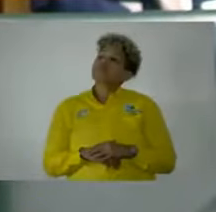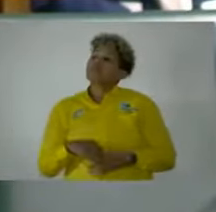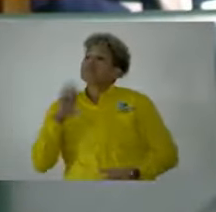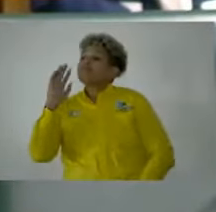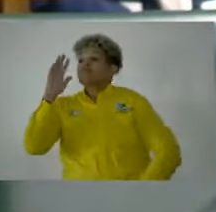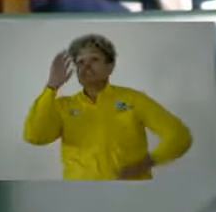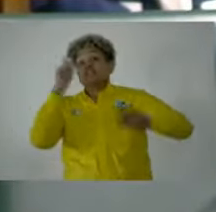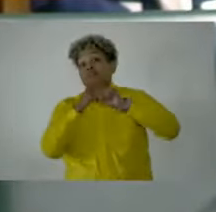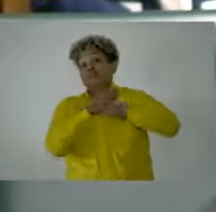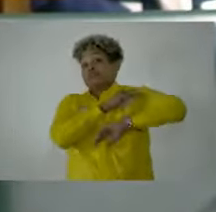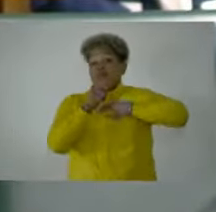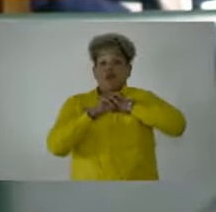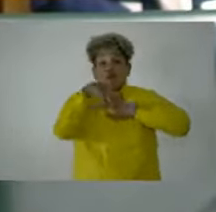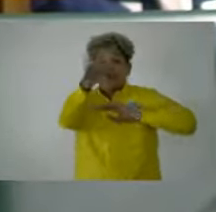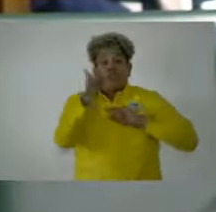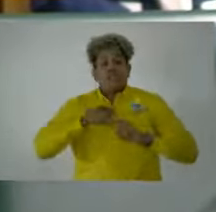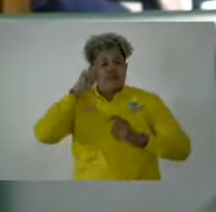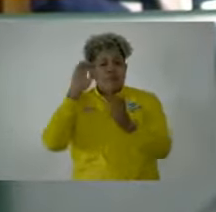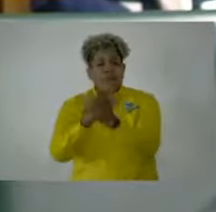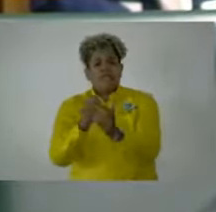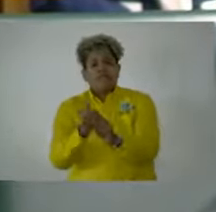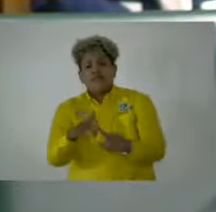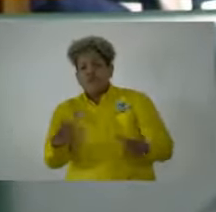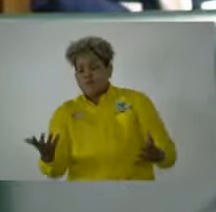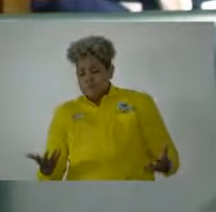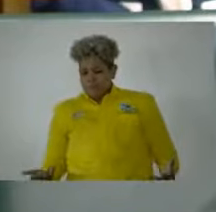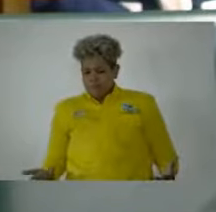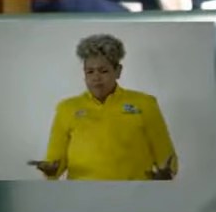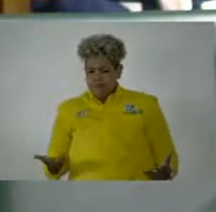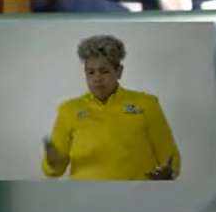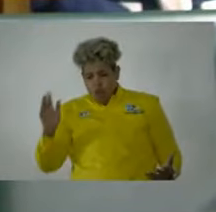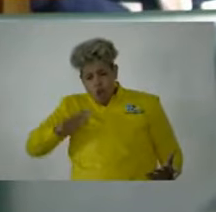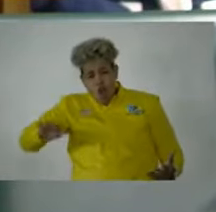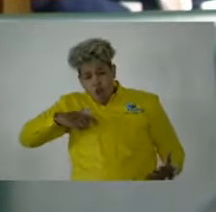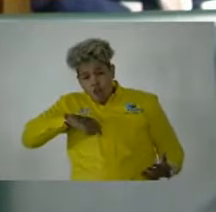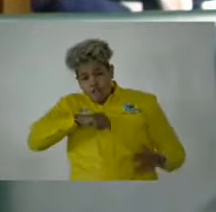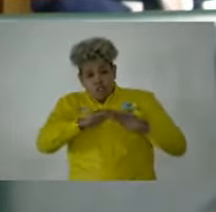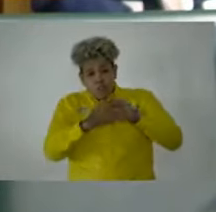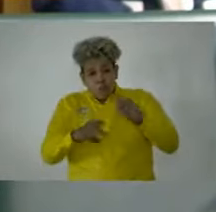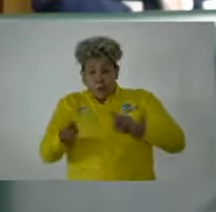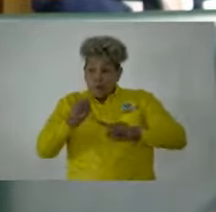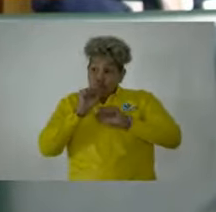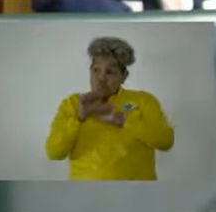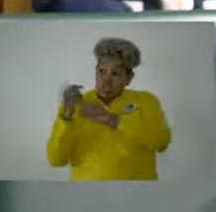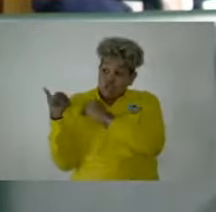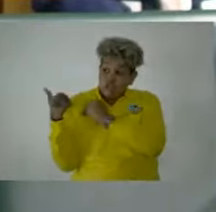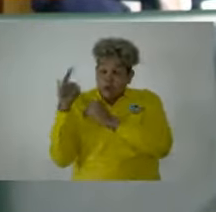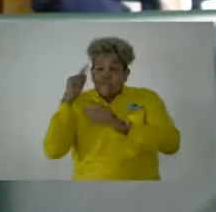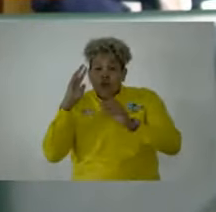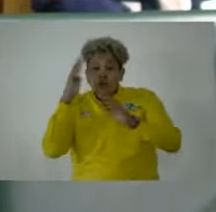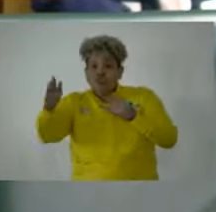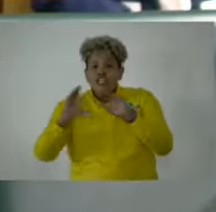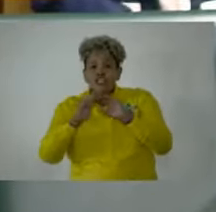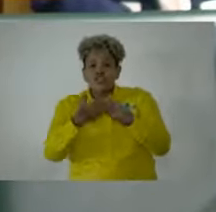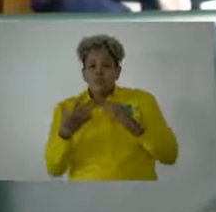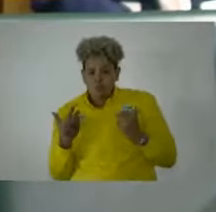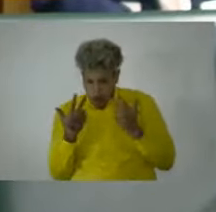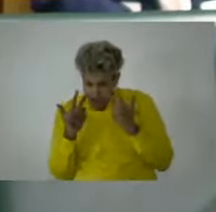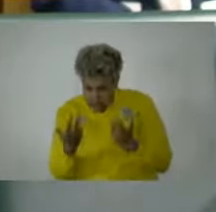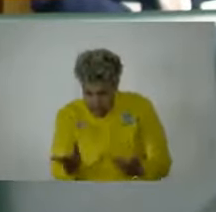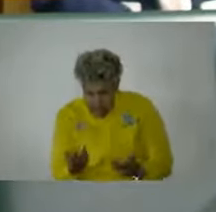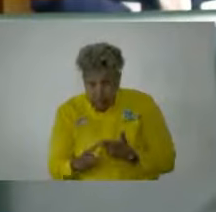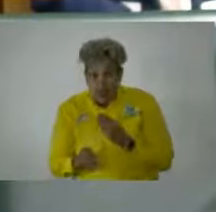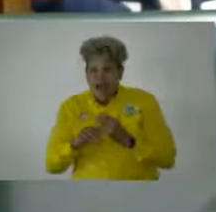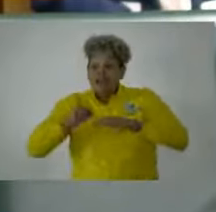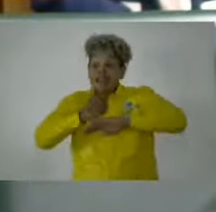Mr. Speaker, I believe that all of us as Jamaicans are responsible for creating the Jamaica we want to see